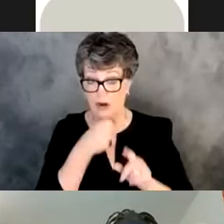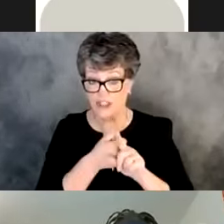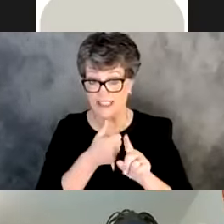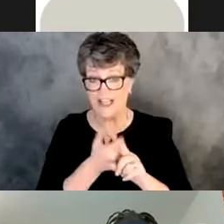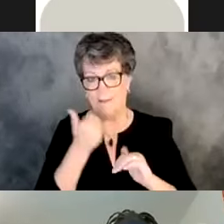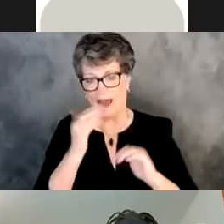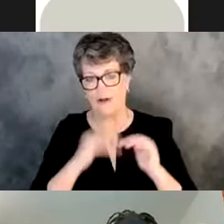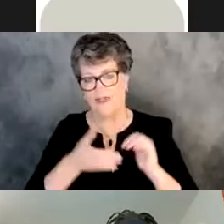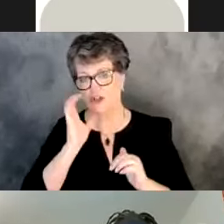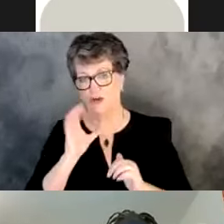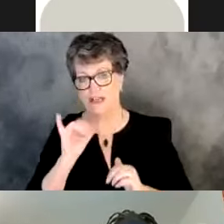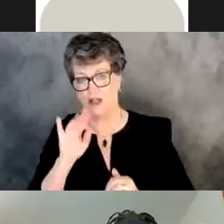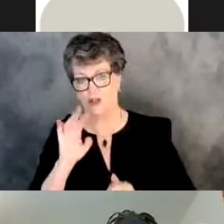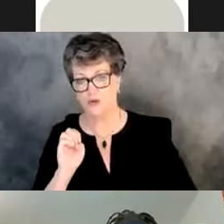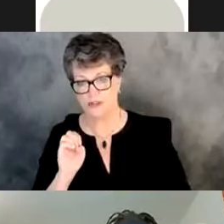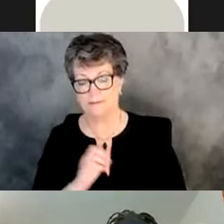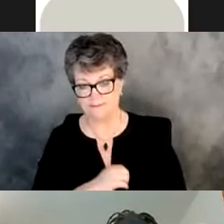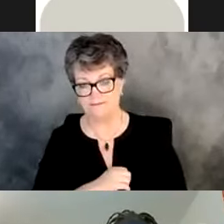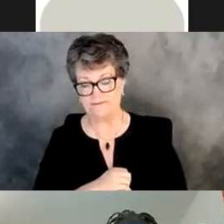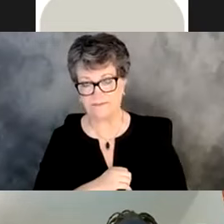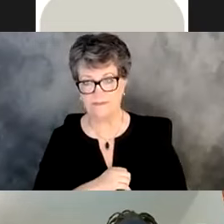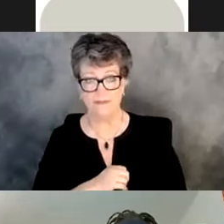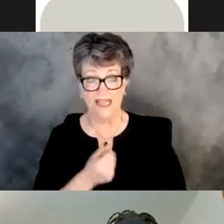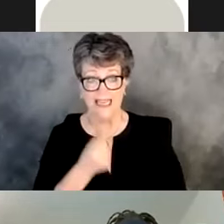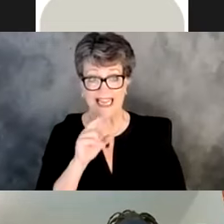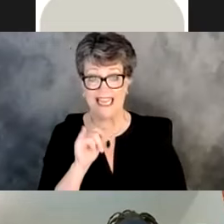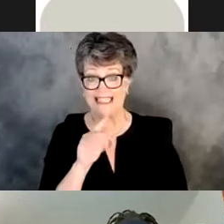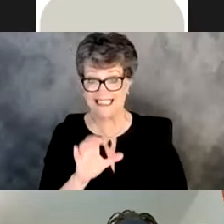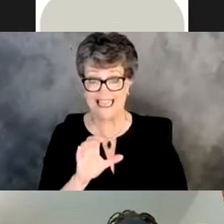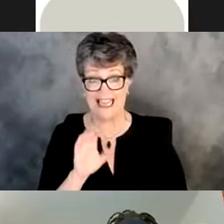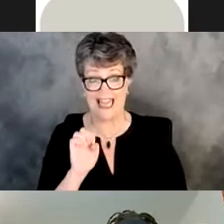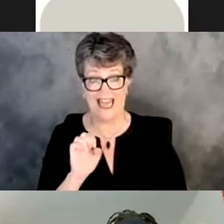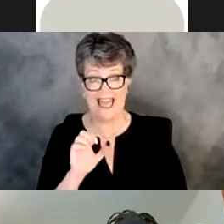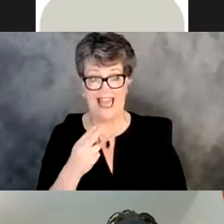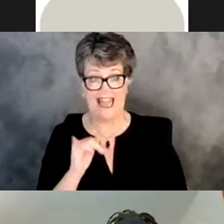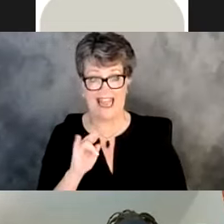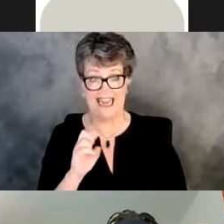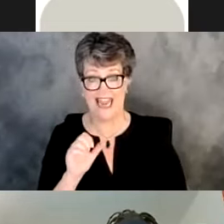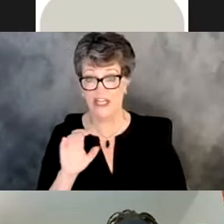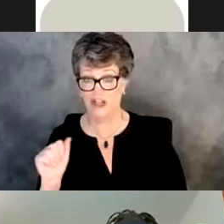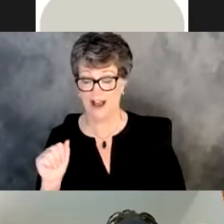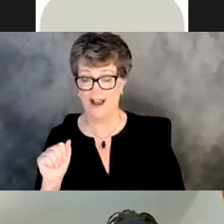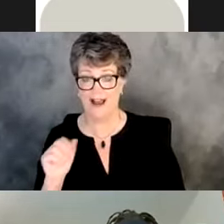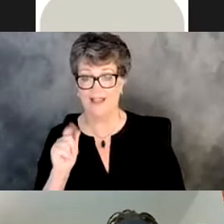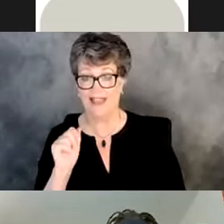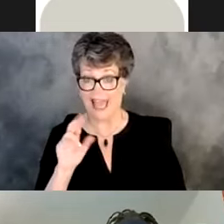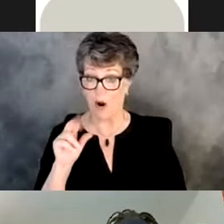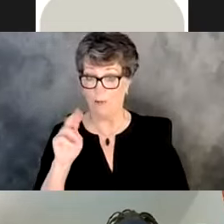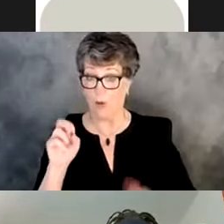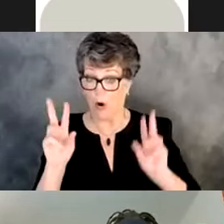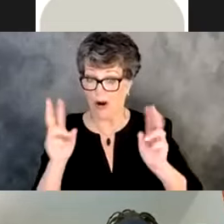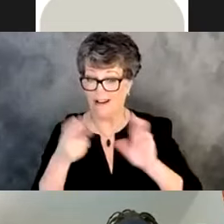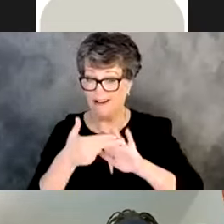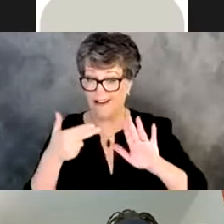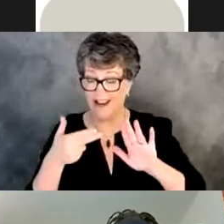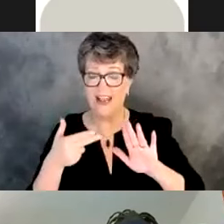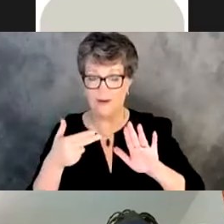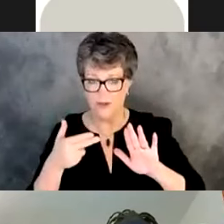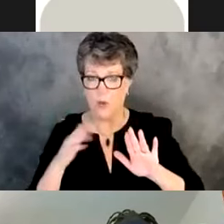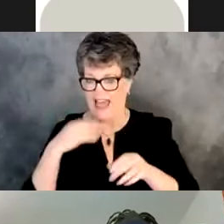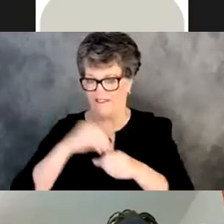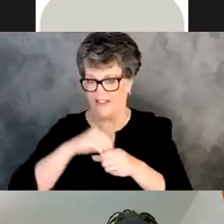than drinking orange juice. Taking zinc echinacea, something like Airborne will have vitamin C, zinc